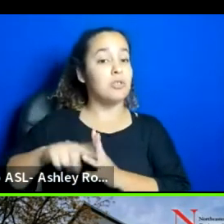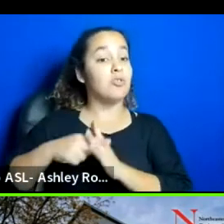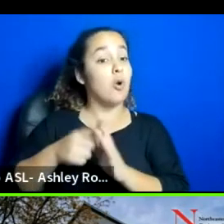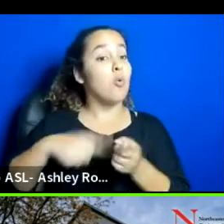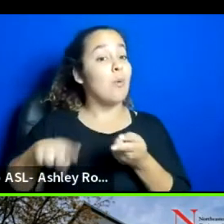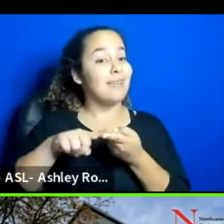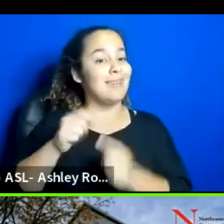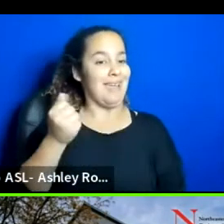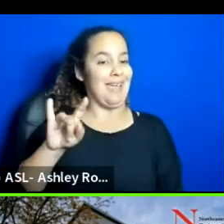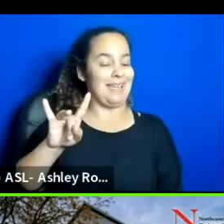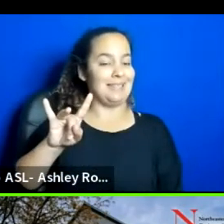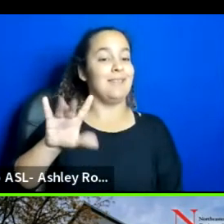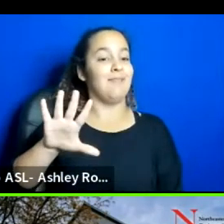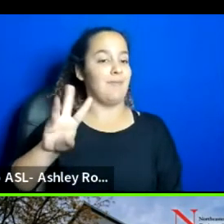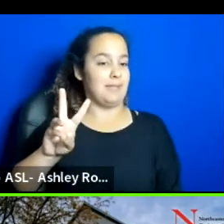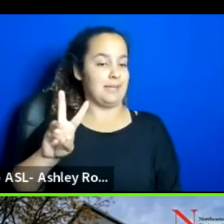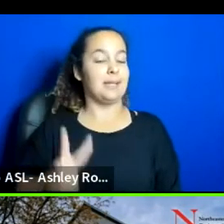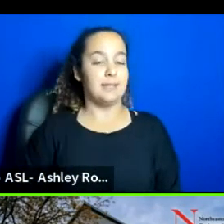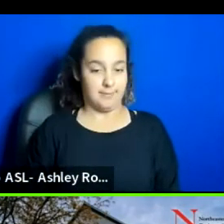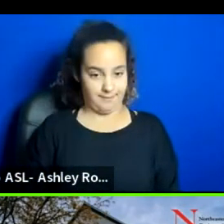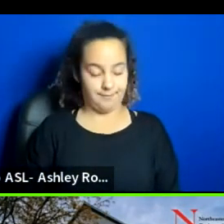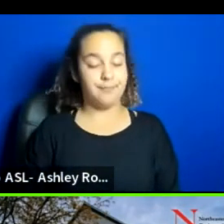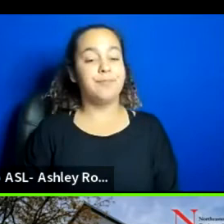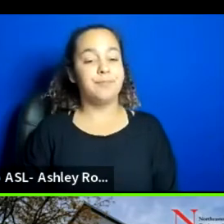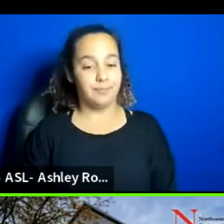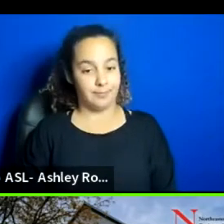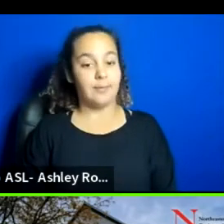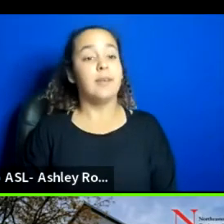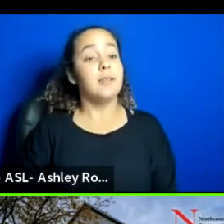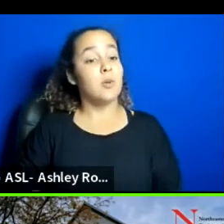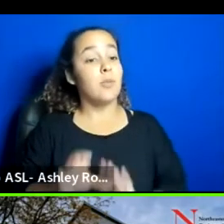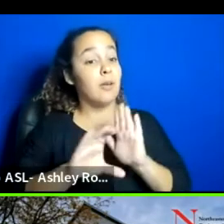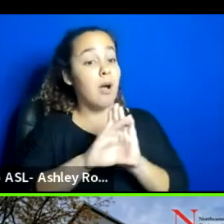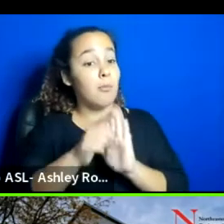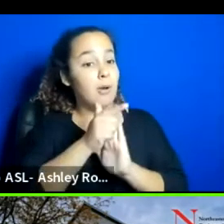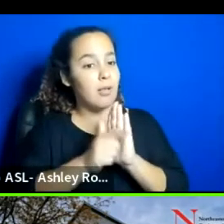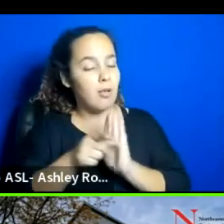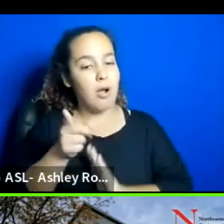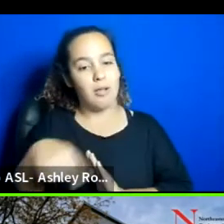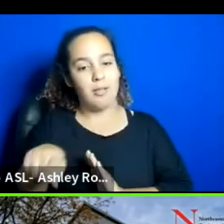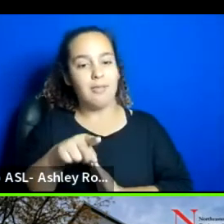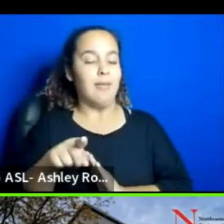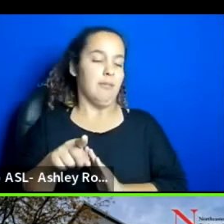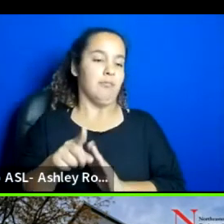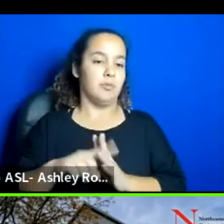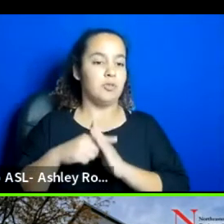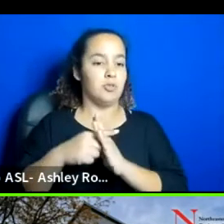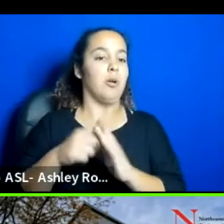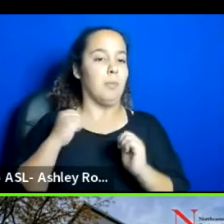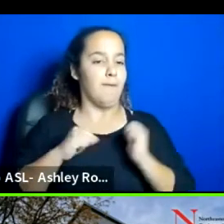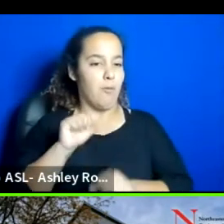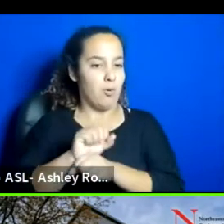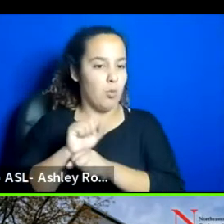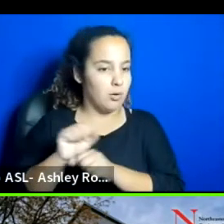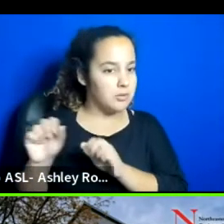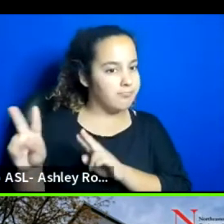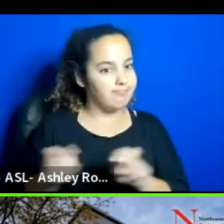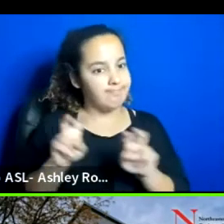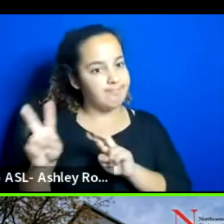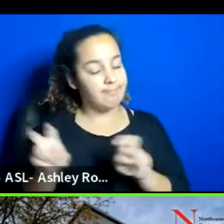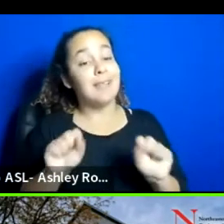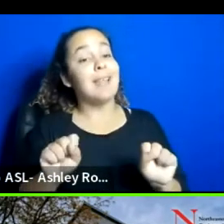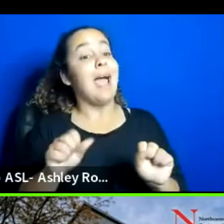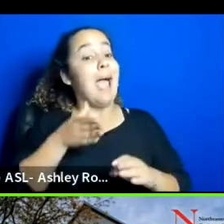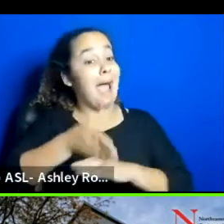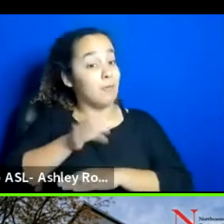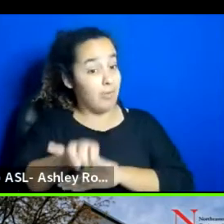a government intervention, the revision to US copyright law that added public performance rights to dramatic works. But after that start off,